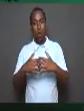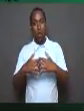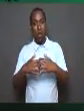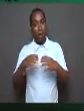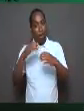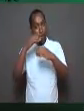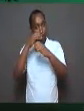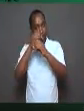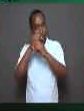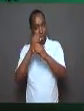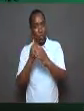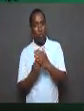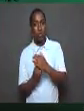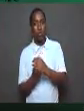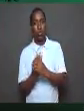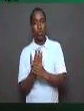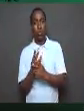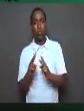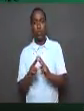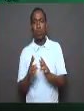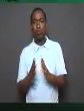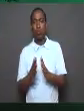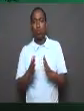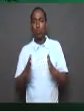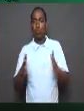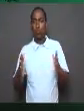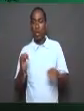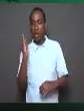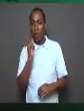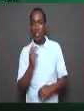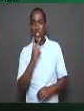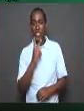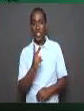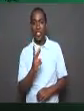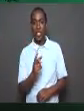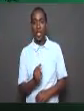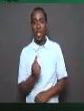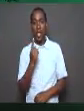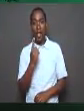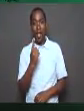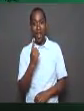produces a much more magnified image than a single lens.